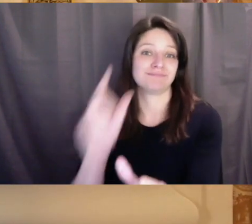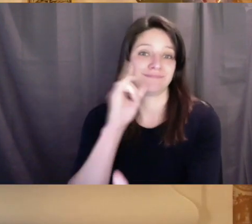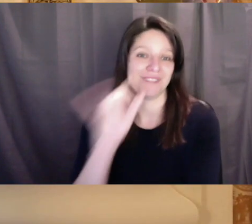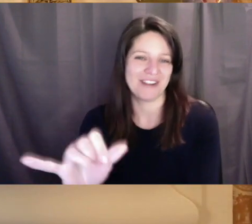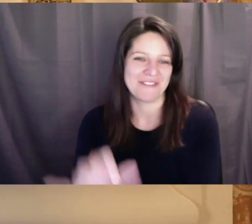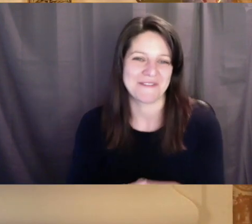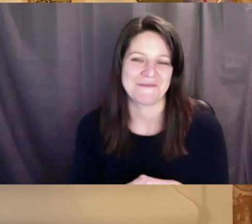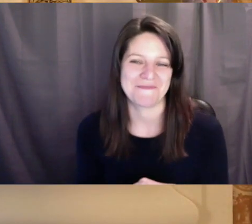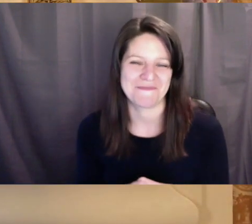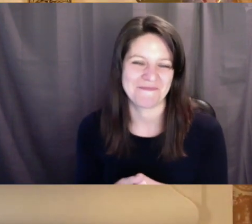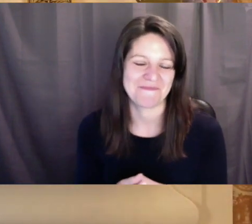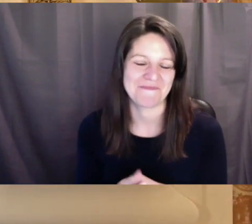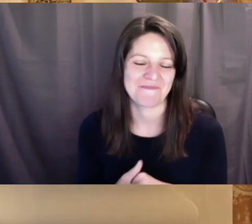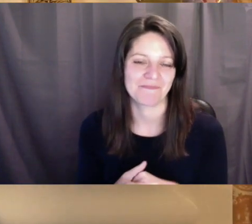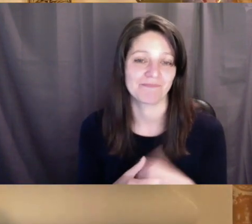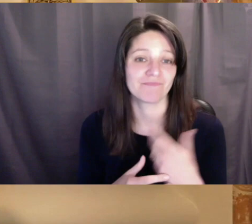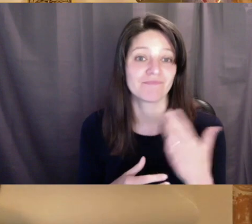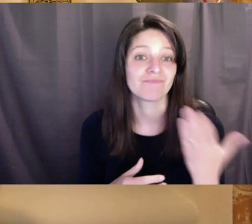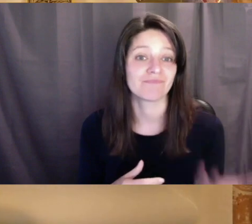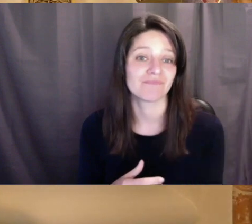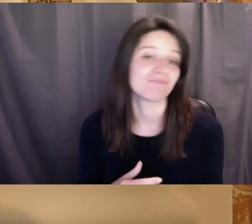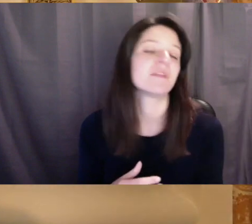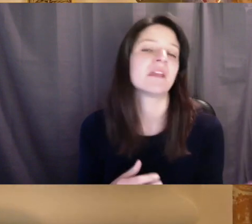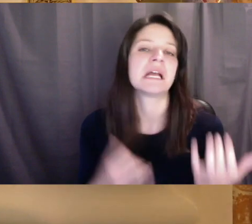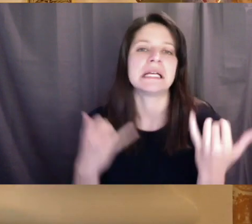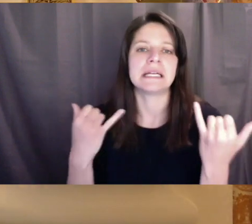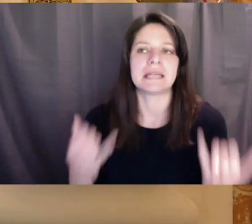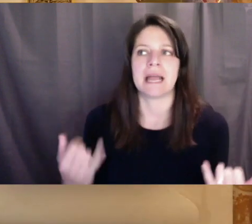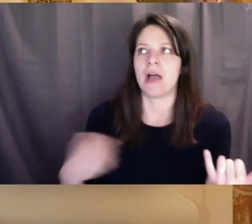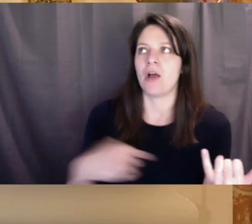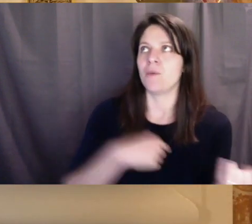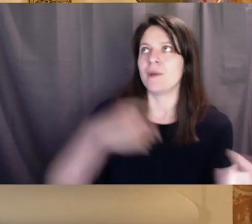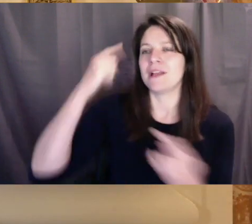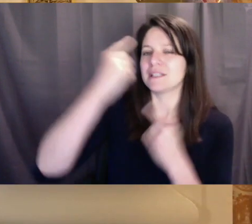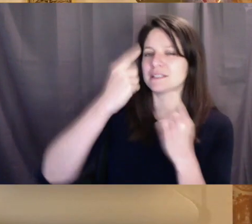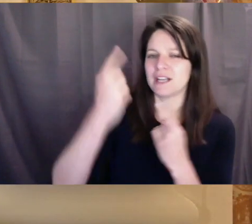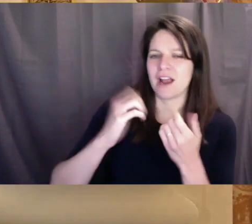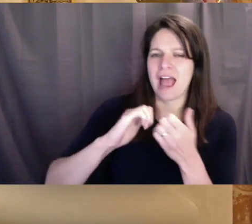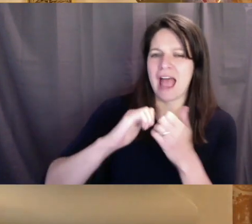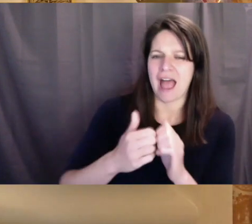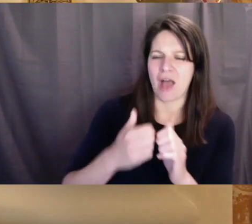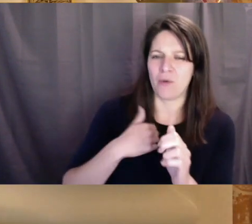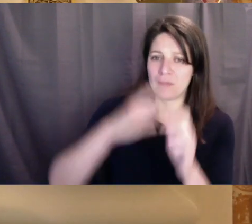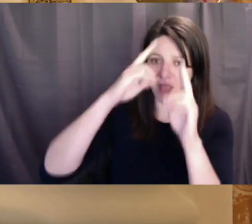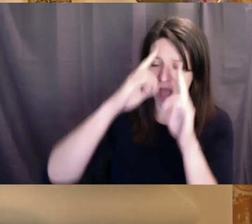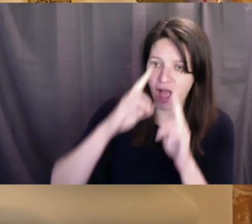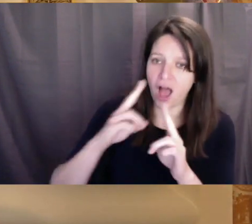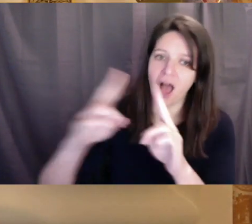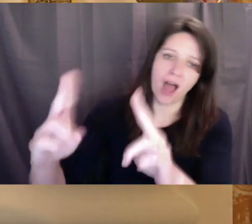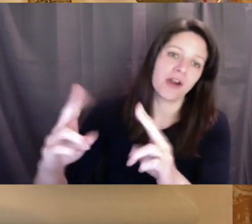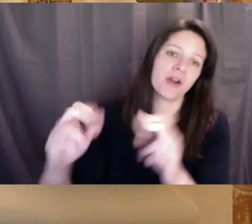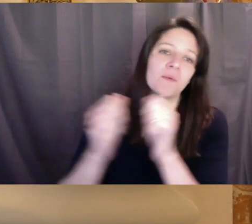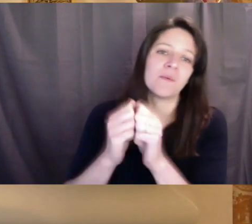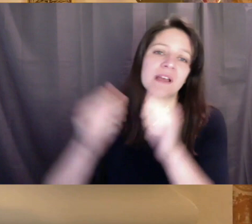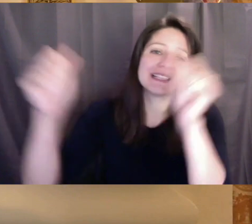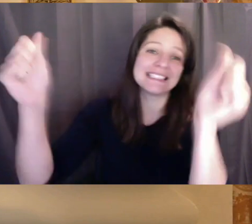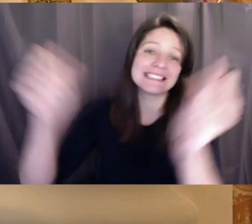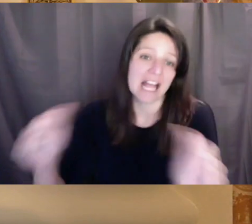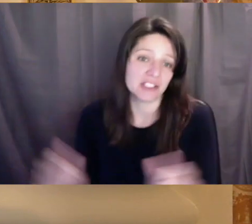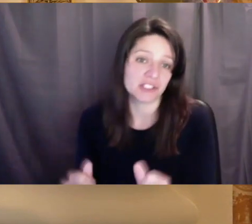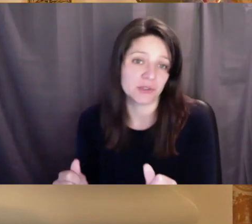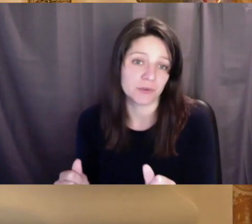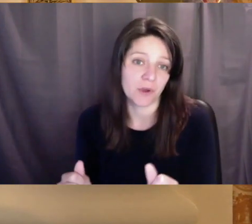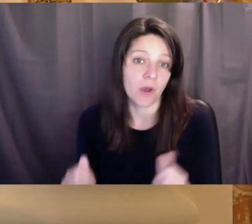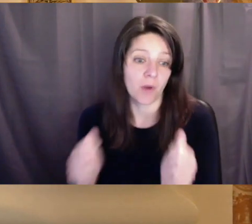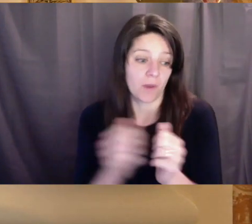wood like our forebears did. Today, we are considering how we memorialize and pay tribute